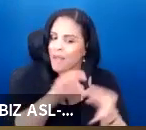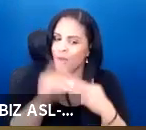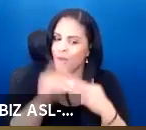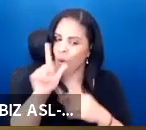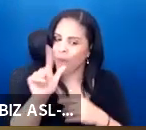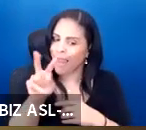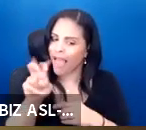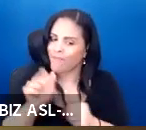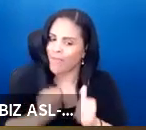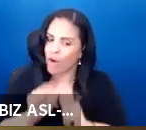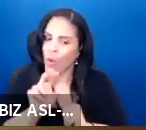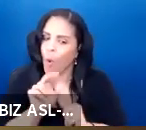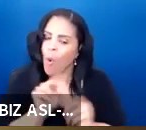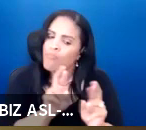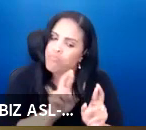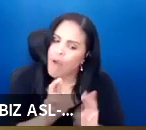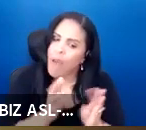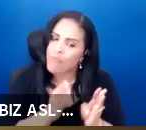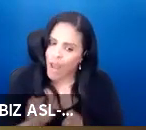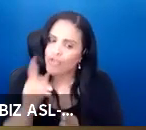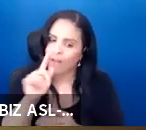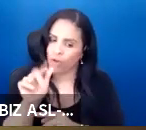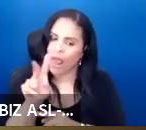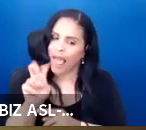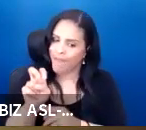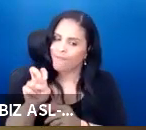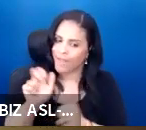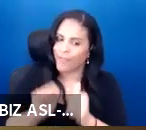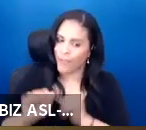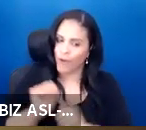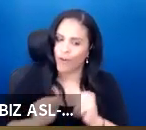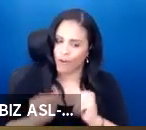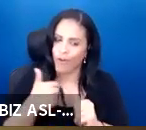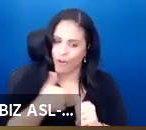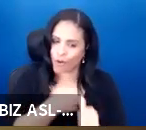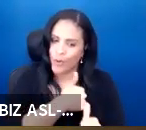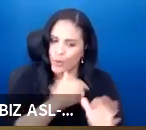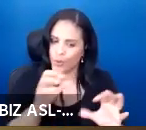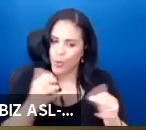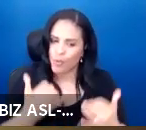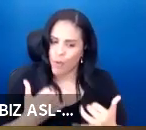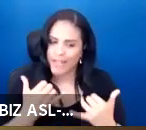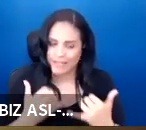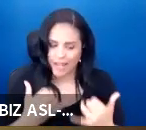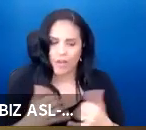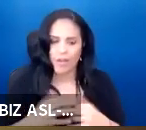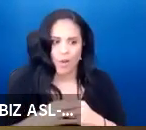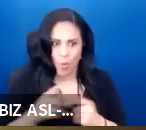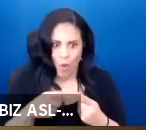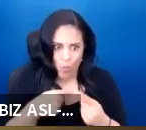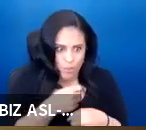it's a preparation for live theater. Right. You know, that we're as in generating material